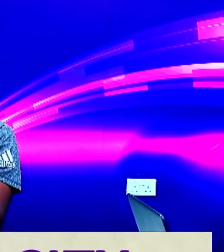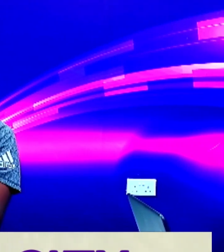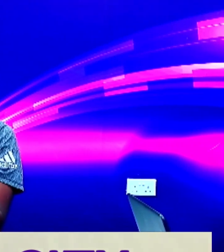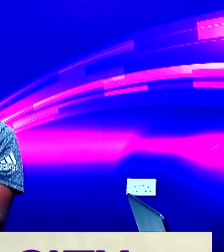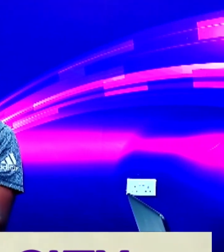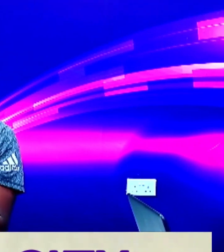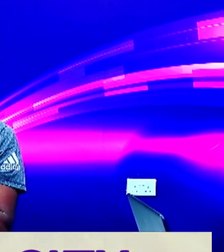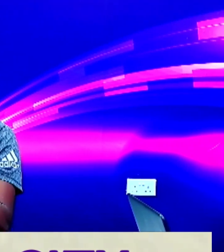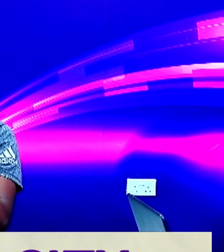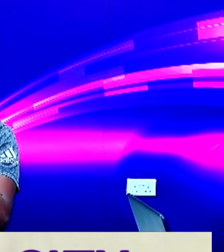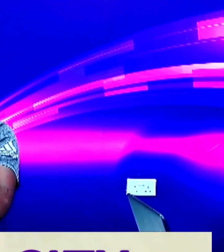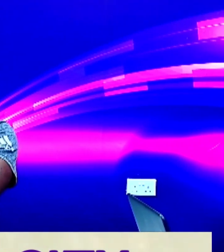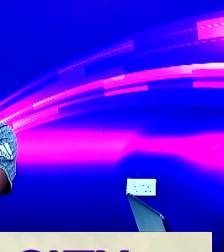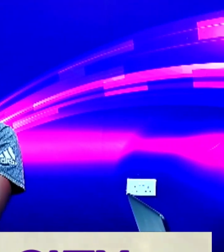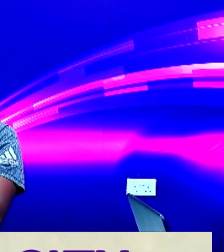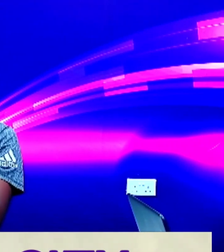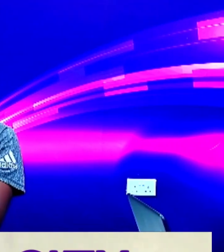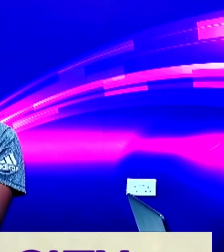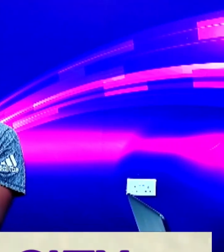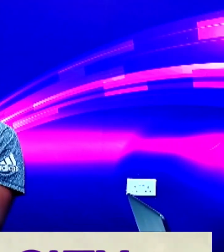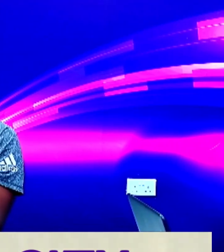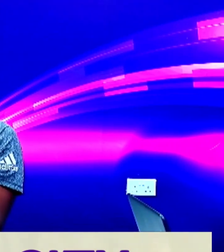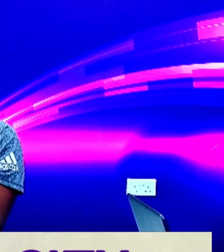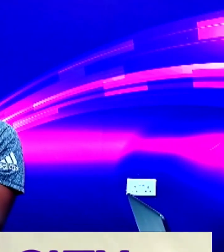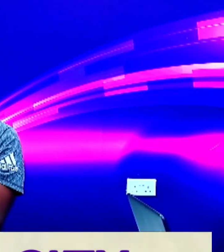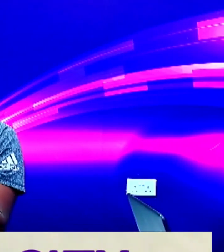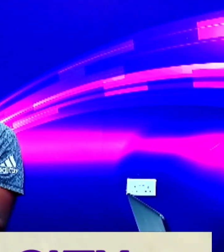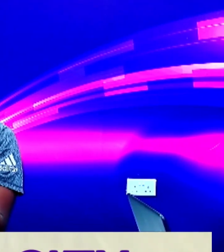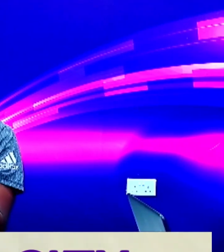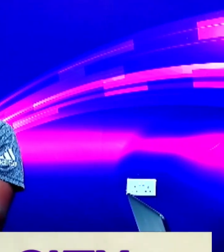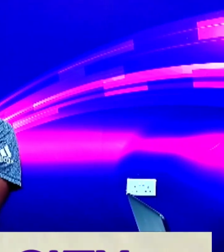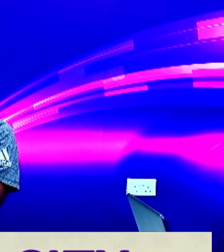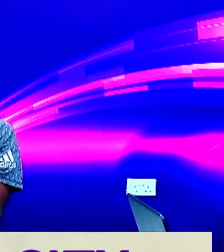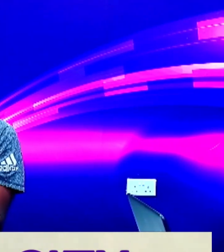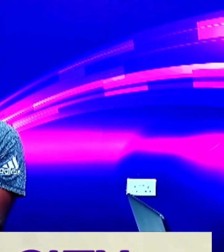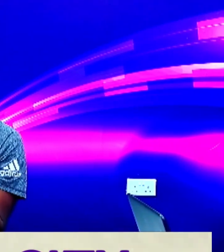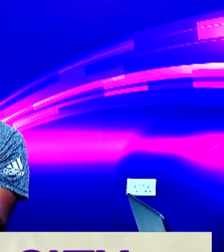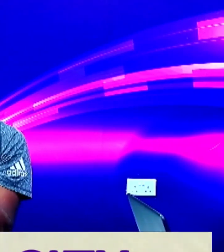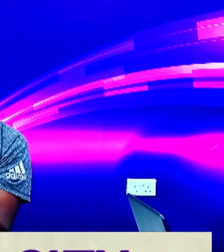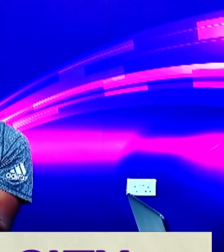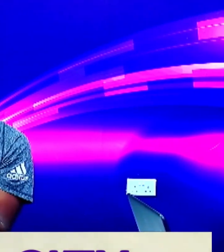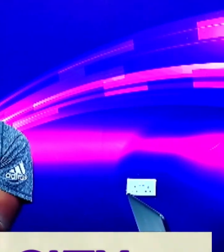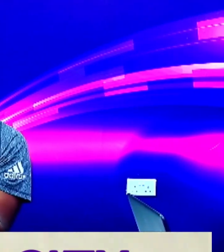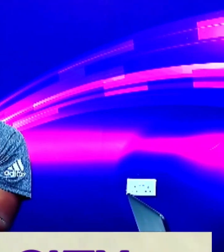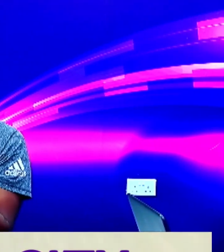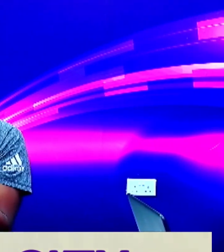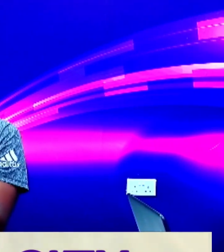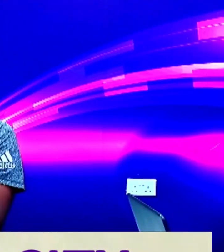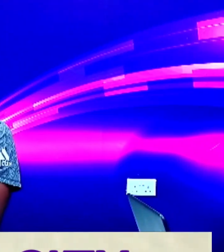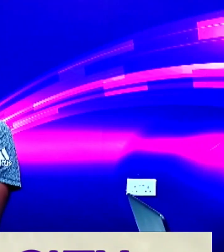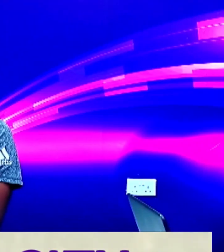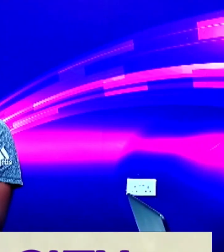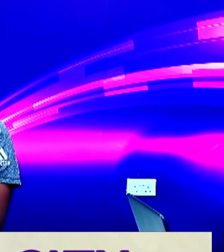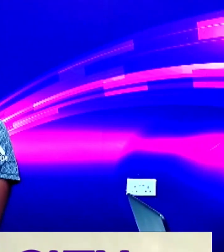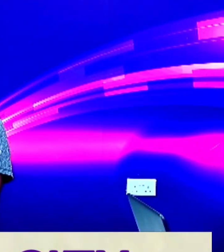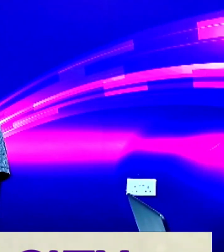players, many are from they are not locally, they are sourced internationally, so maybe it can equip the